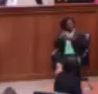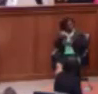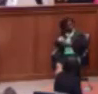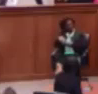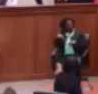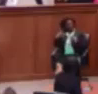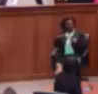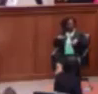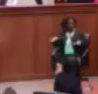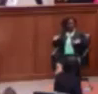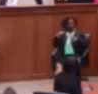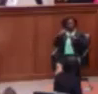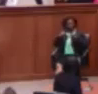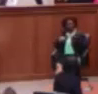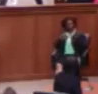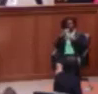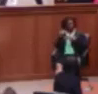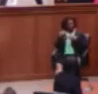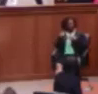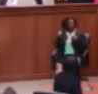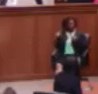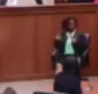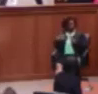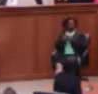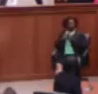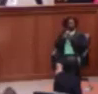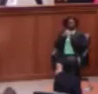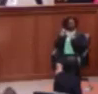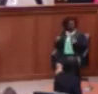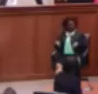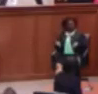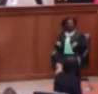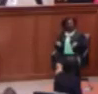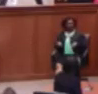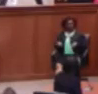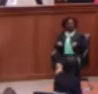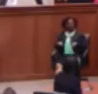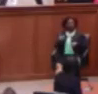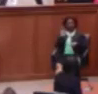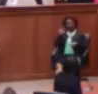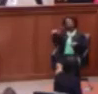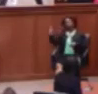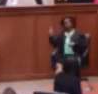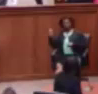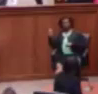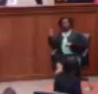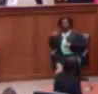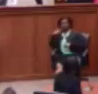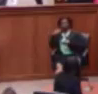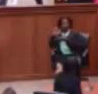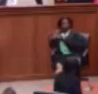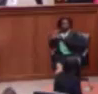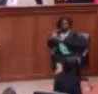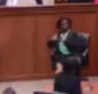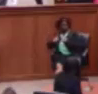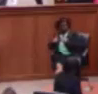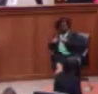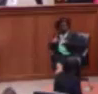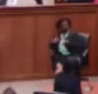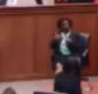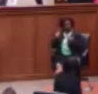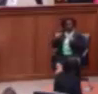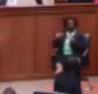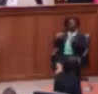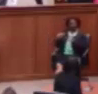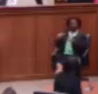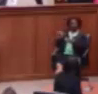the options and the opportunities to have, as well as other public schools out in the state. So job well